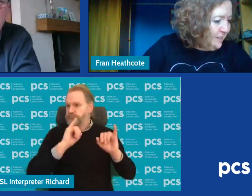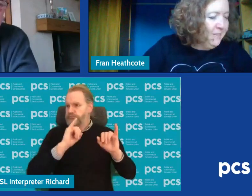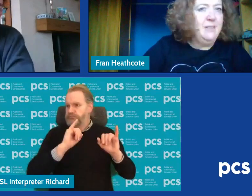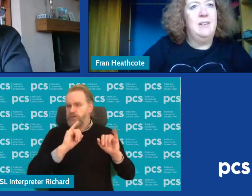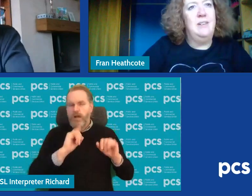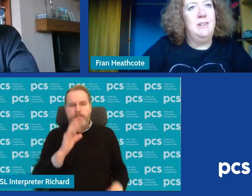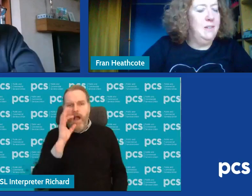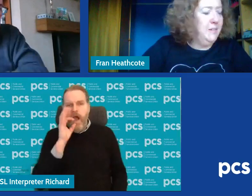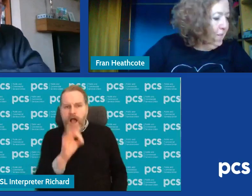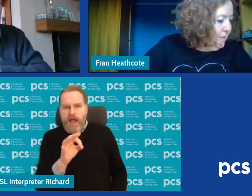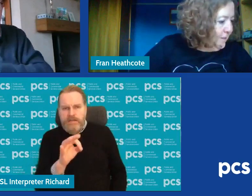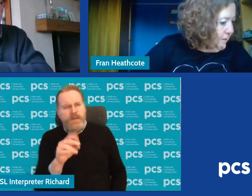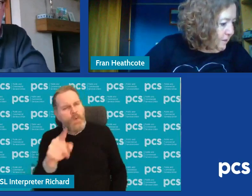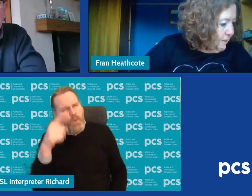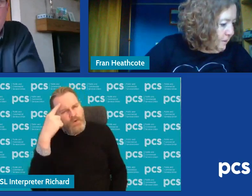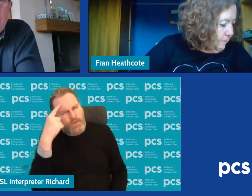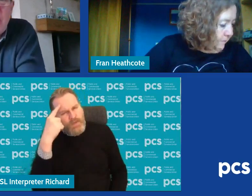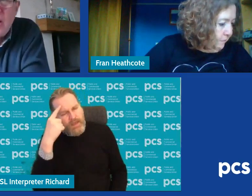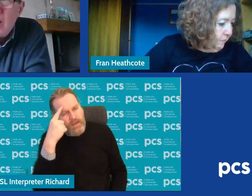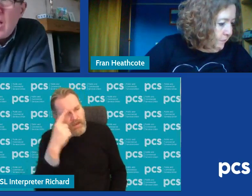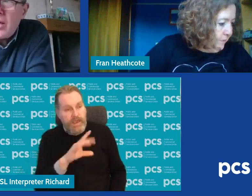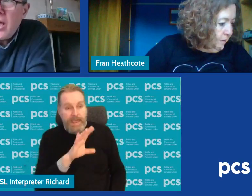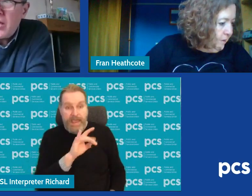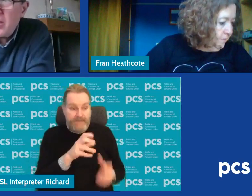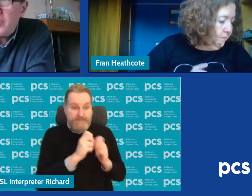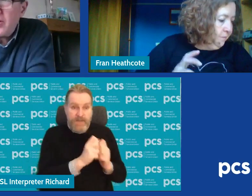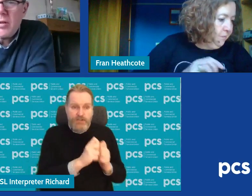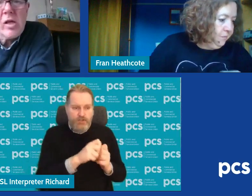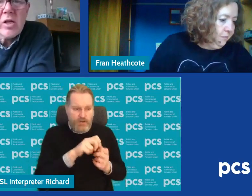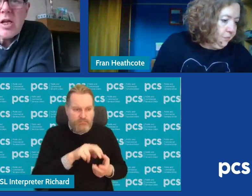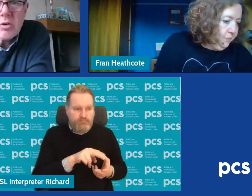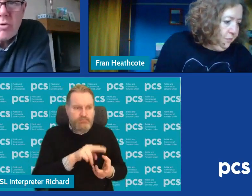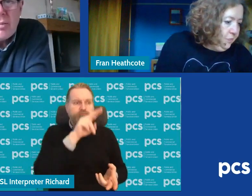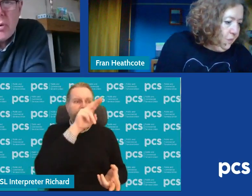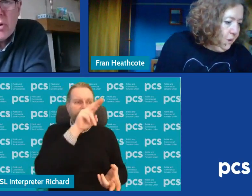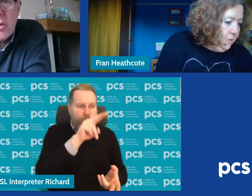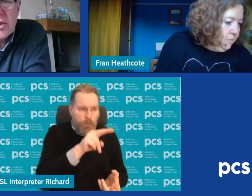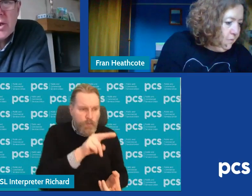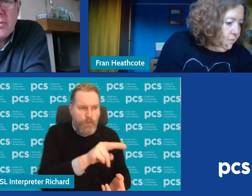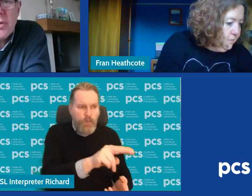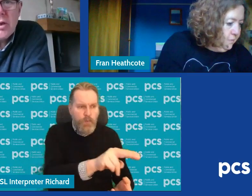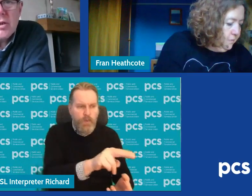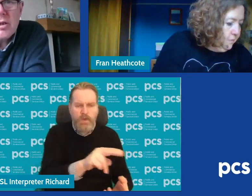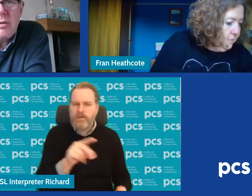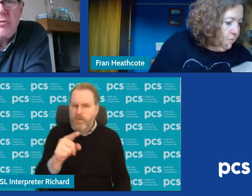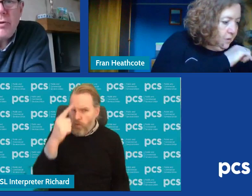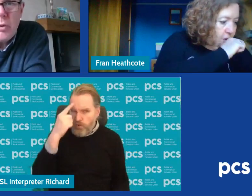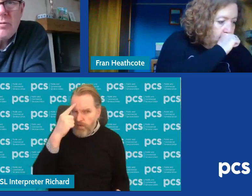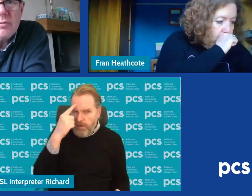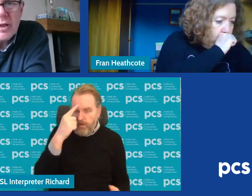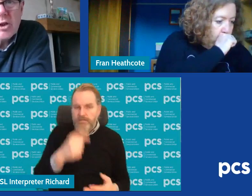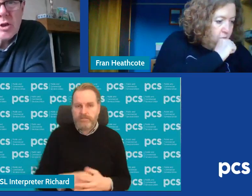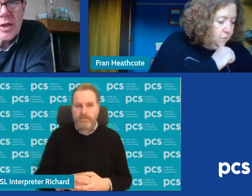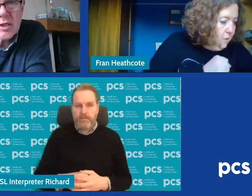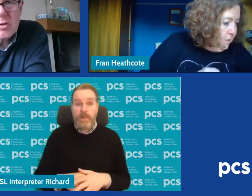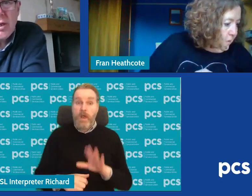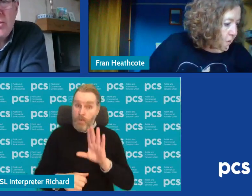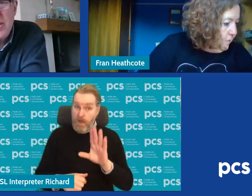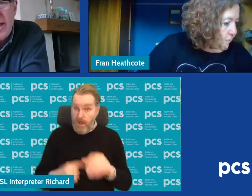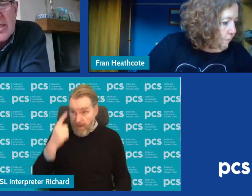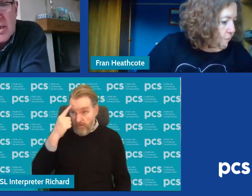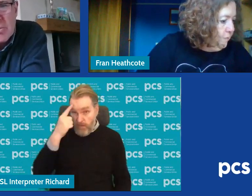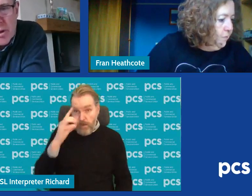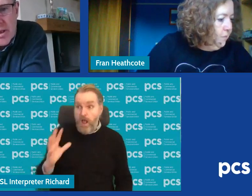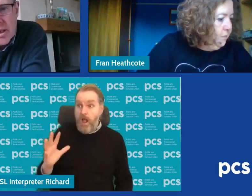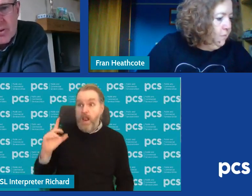Mark? Yes, and I think it's a really important question, because food inflation last week